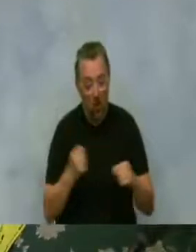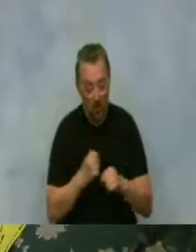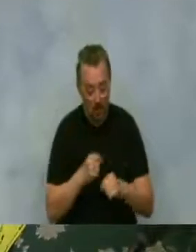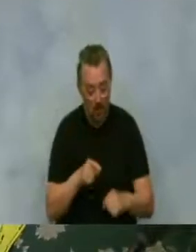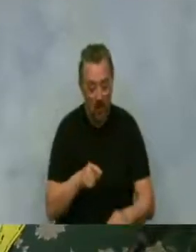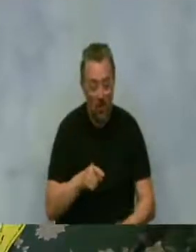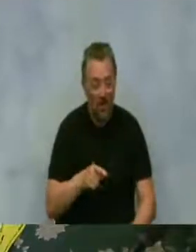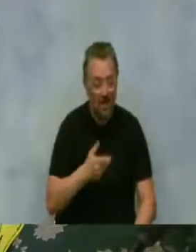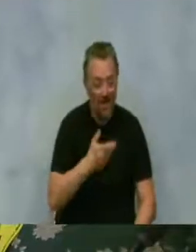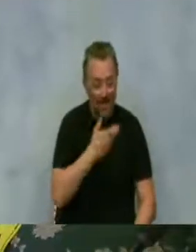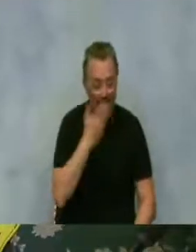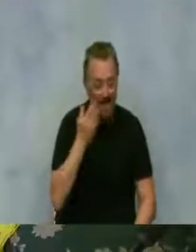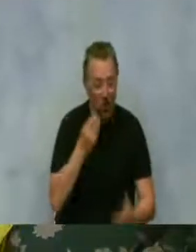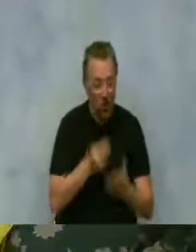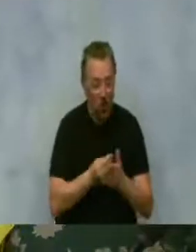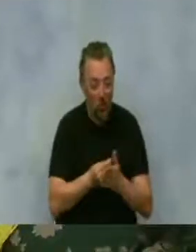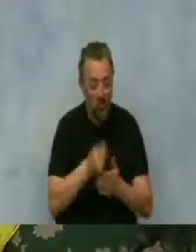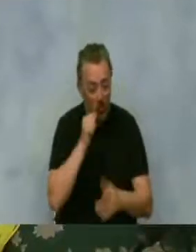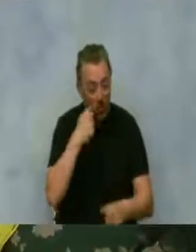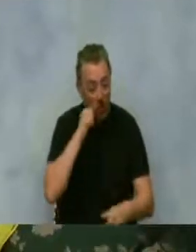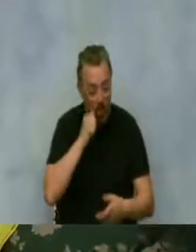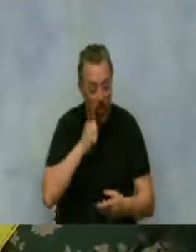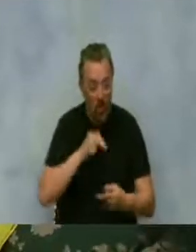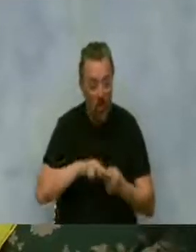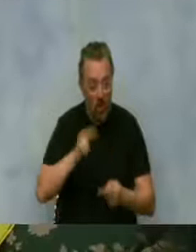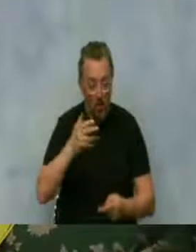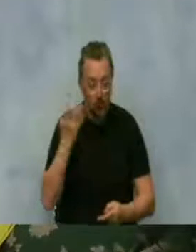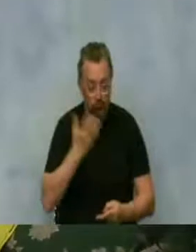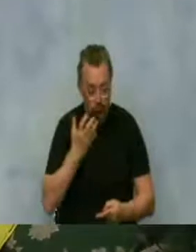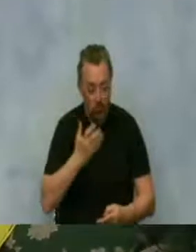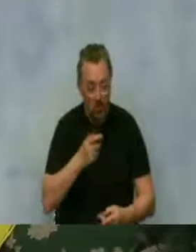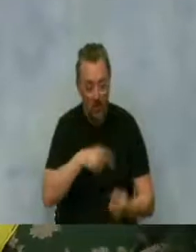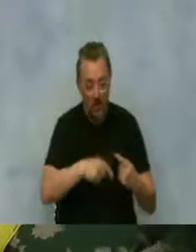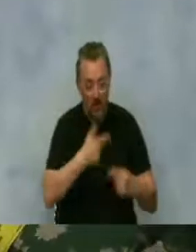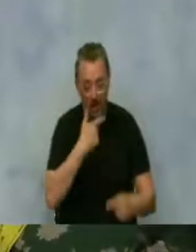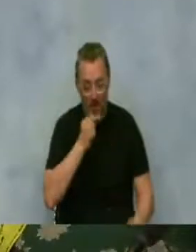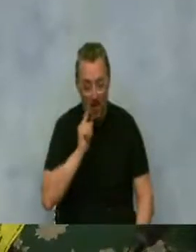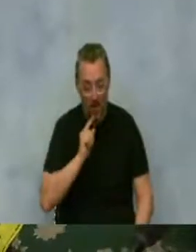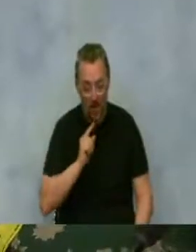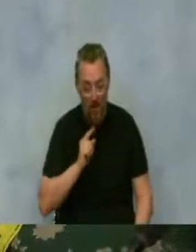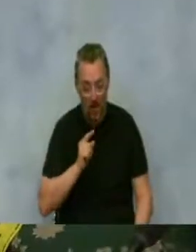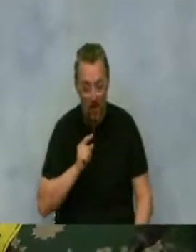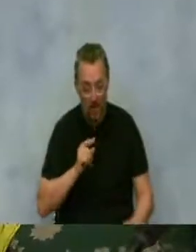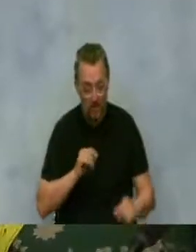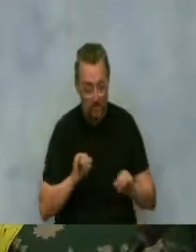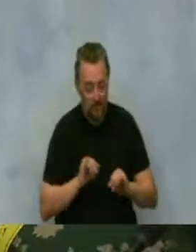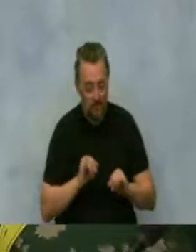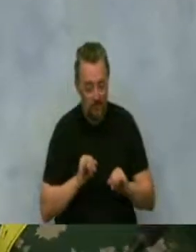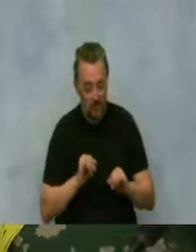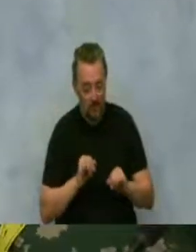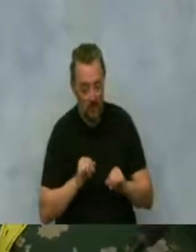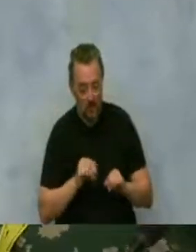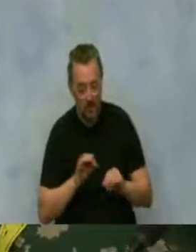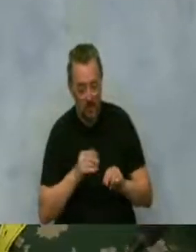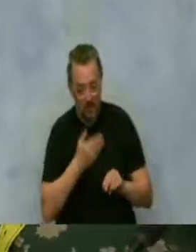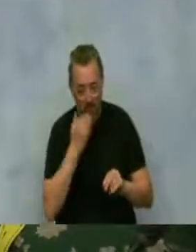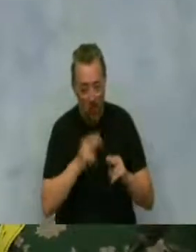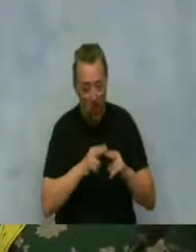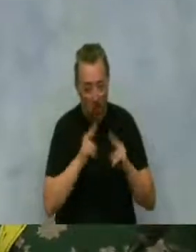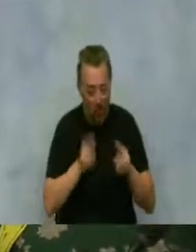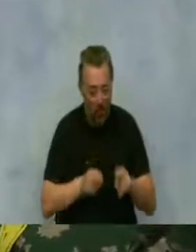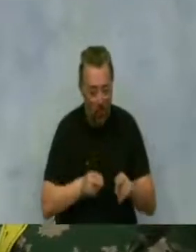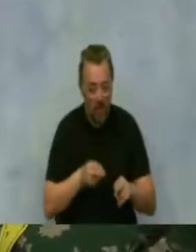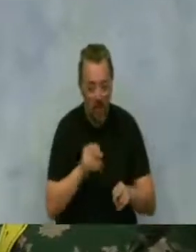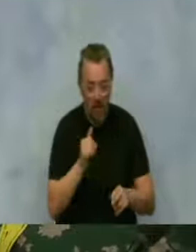be significant, and people already potentially in dire straits and in a homeless situation may